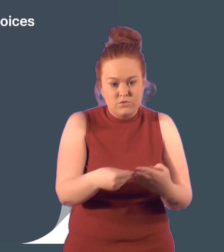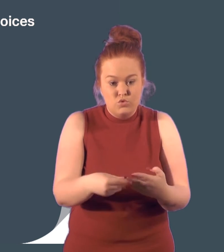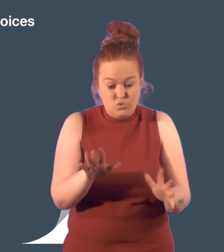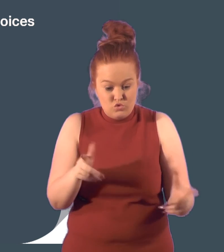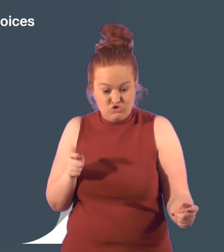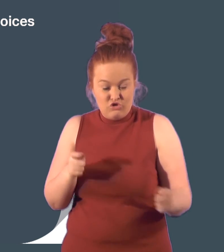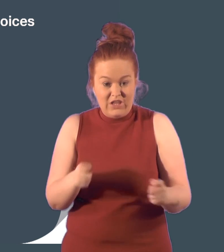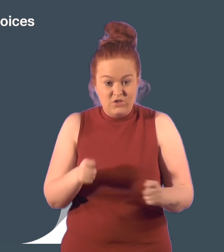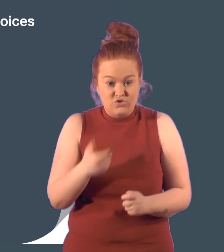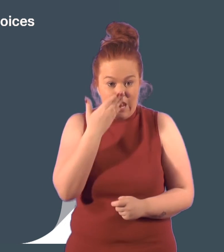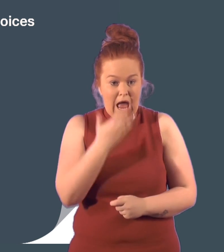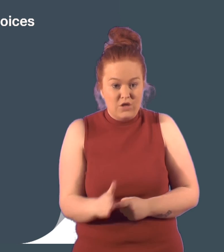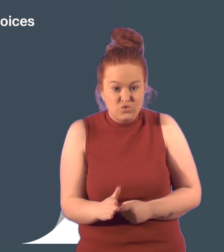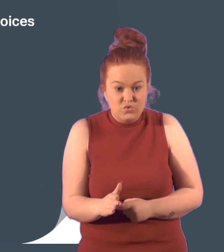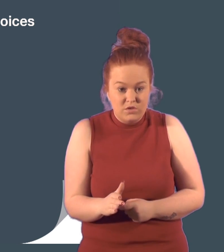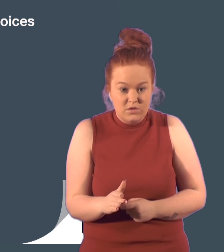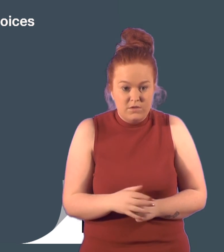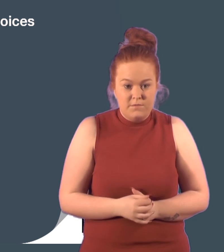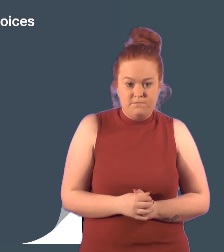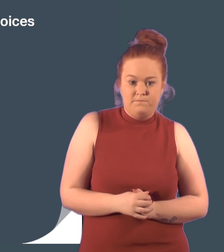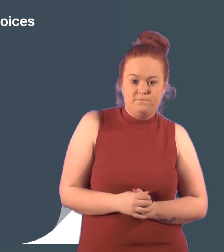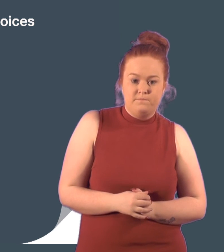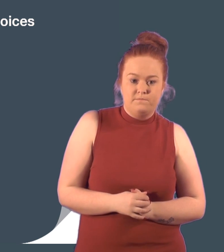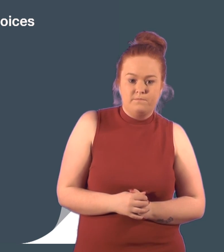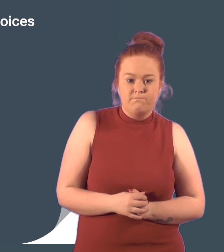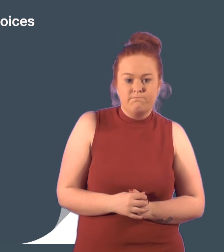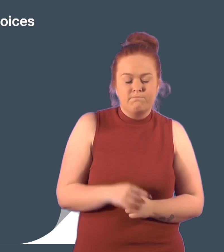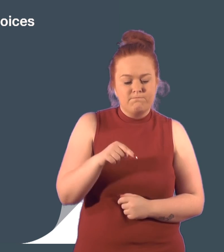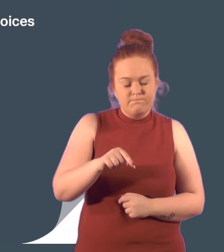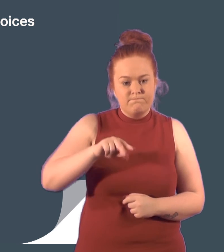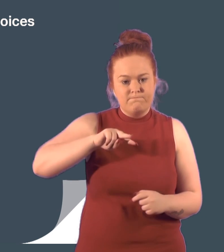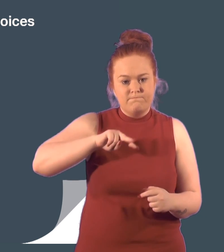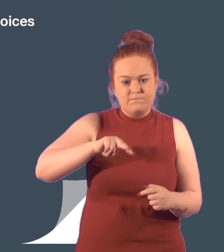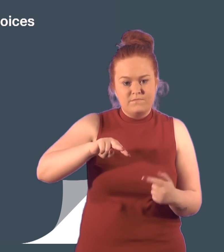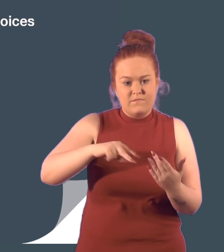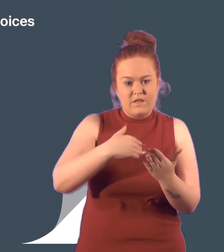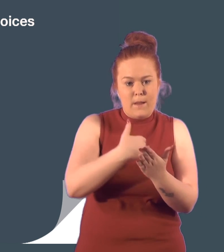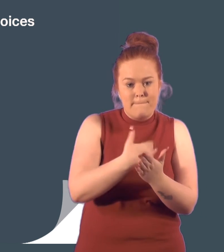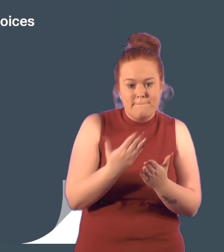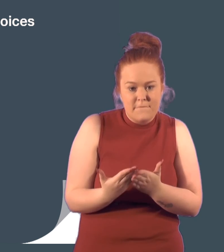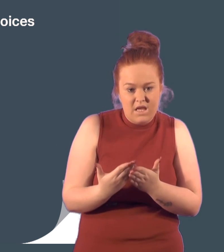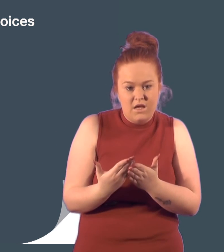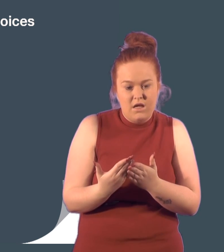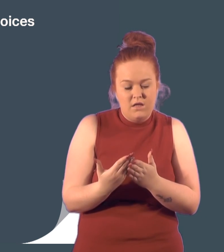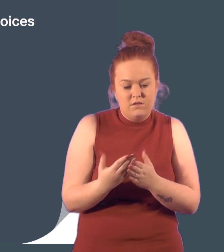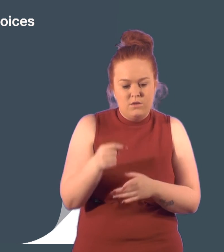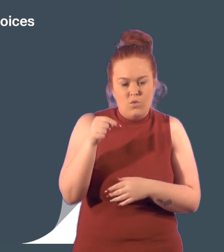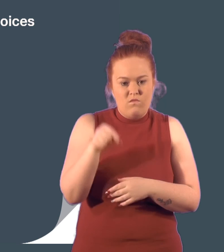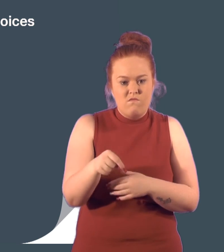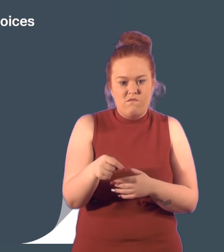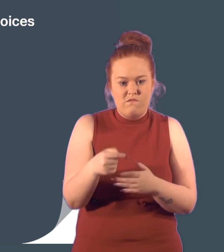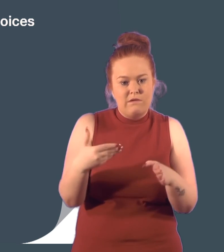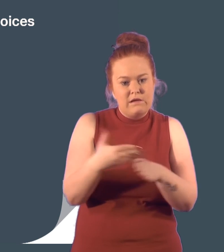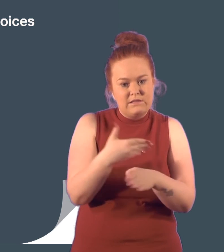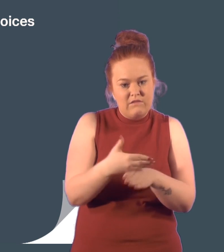activity. So it can challenge attitudes, and it's potentially possible that activities like this